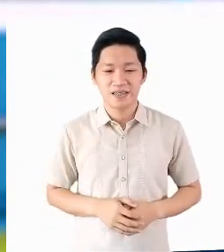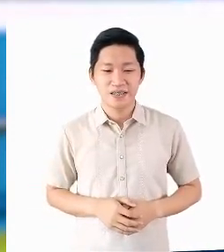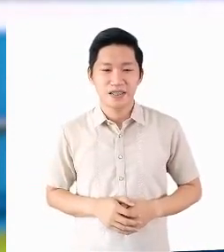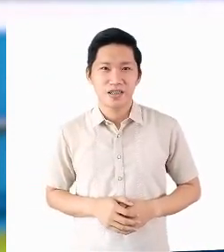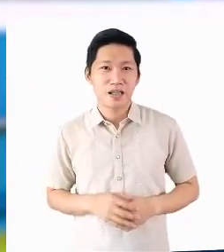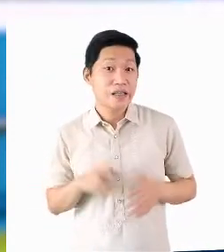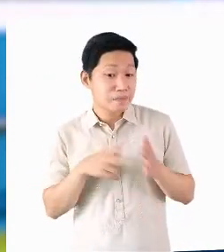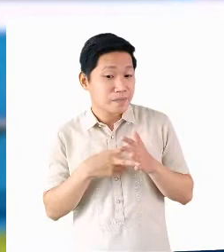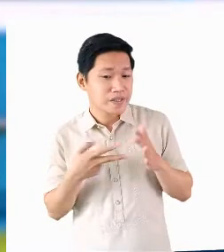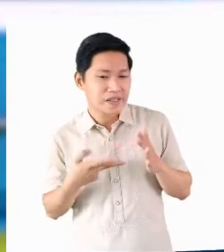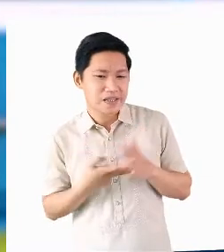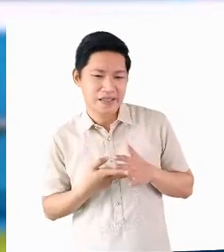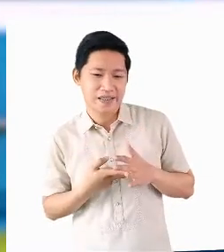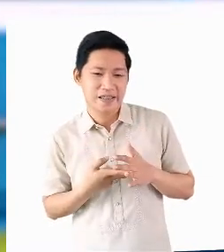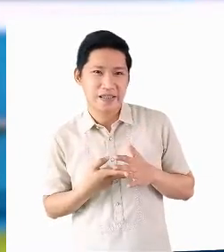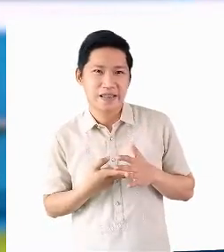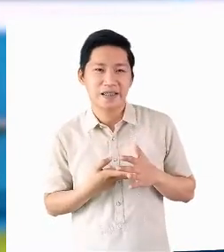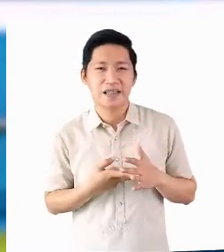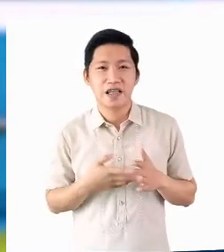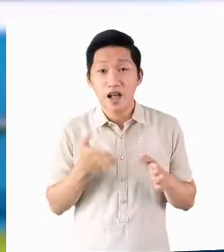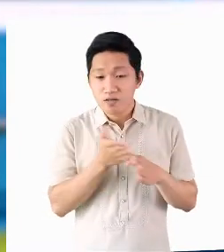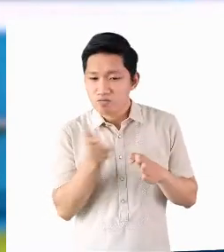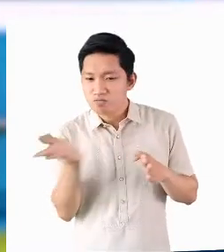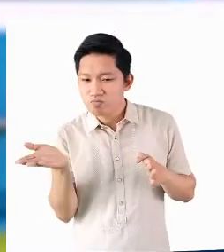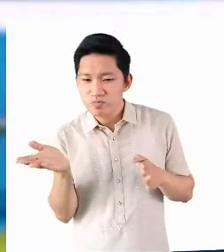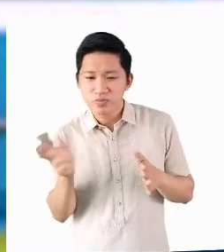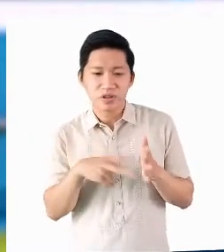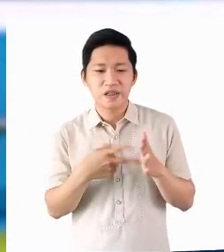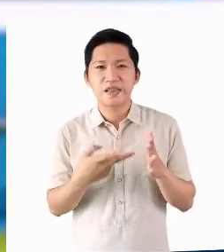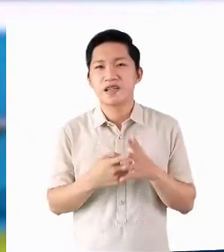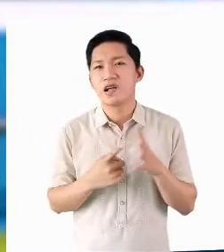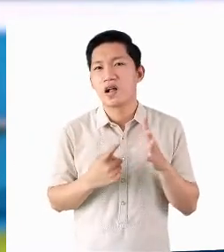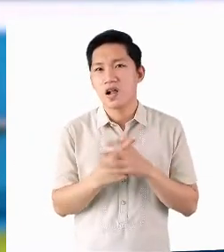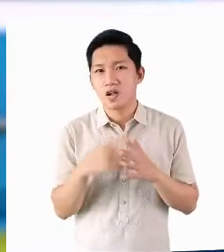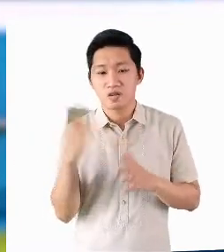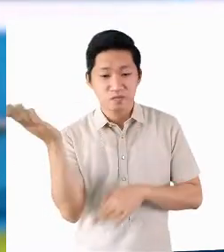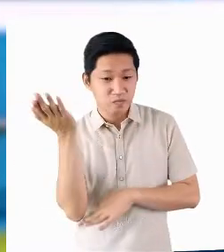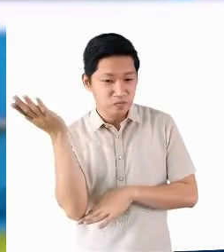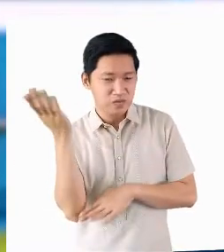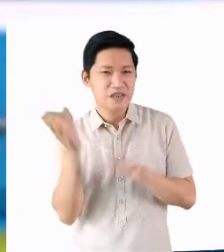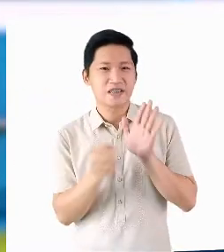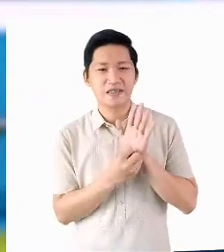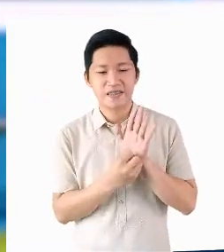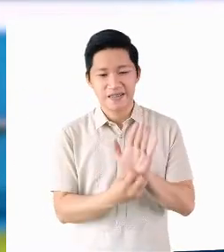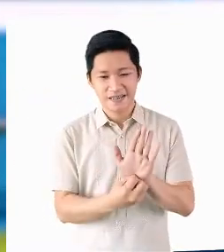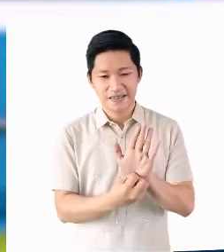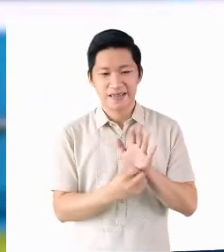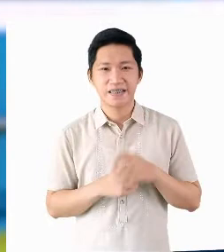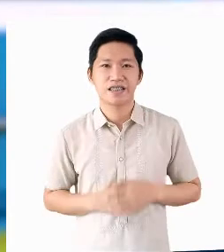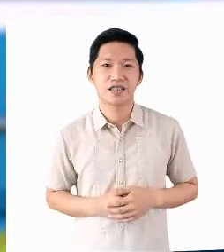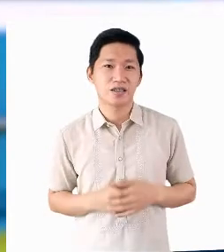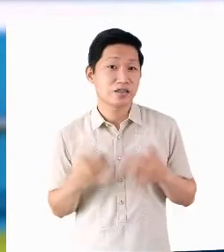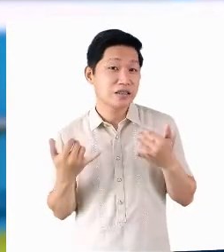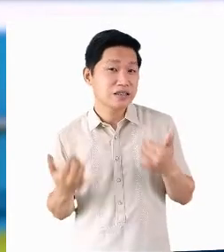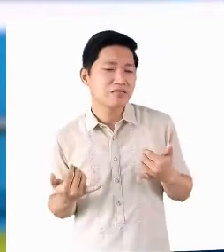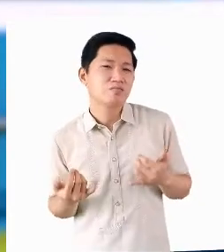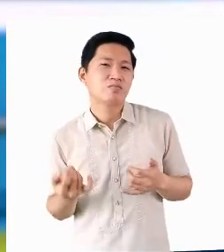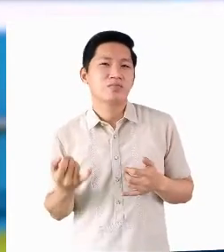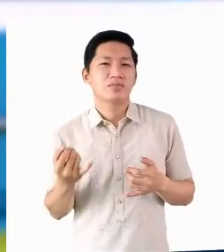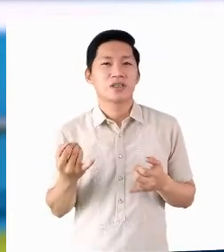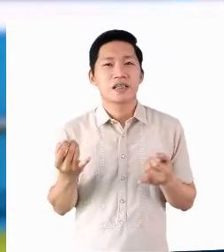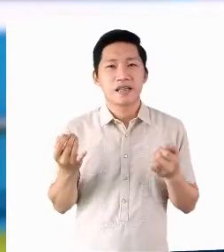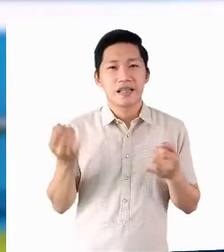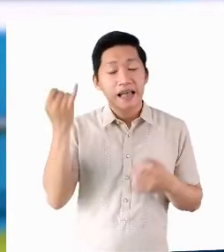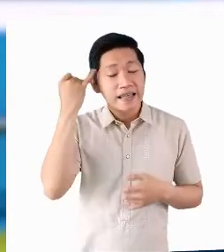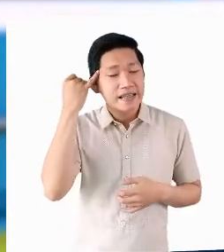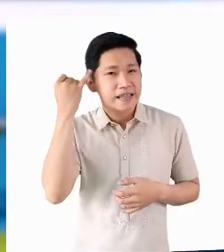Semantic noises are the alternate meanings aroused by a speaker's symbols. This idea means that a